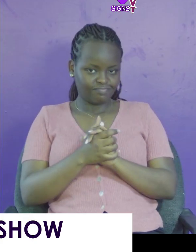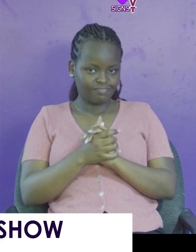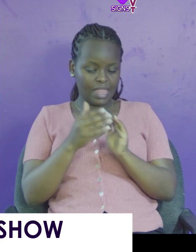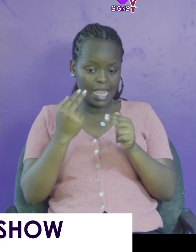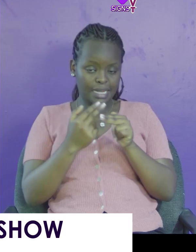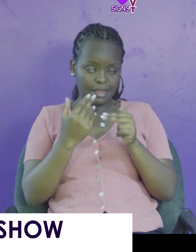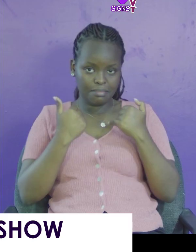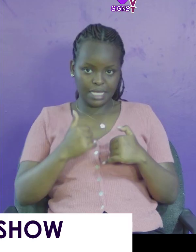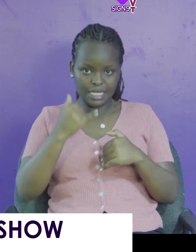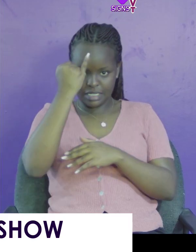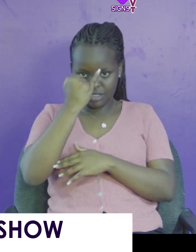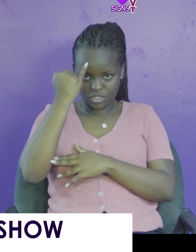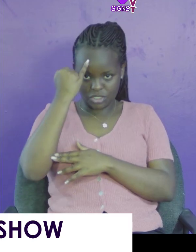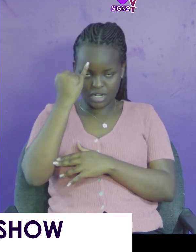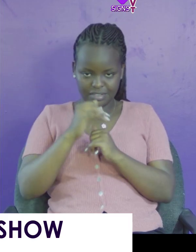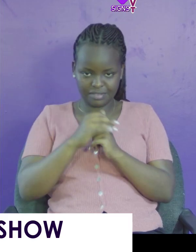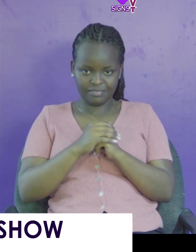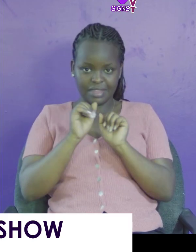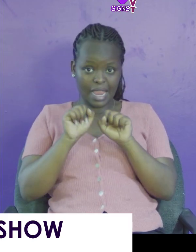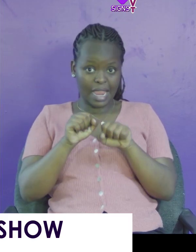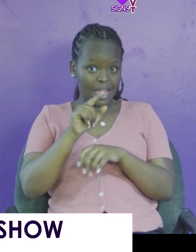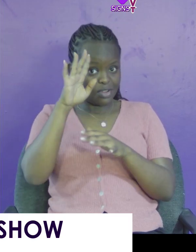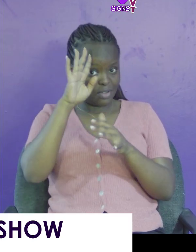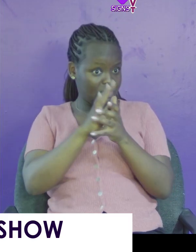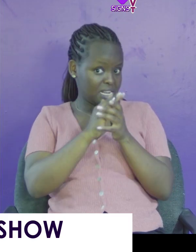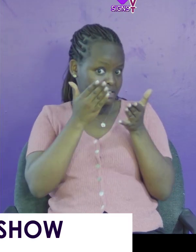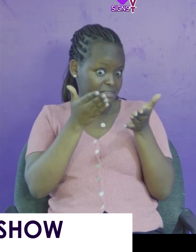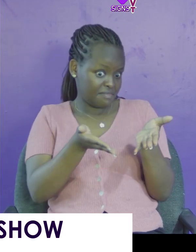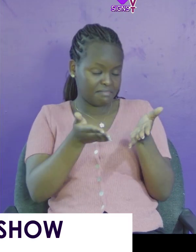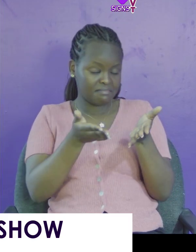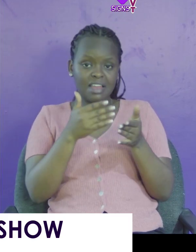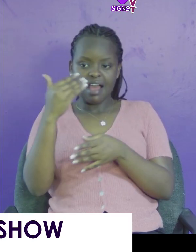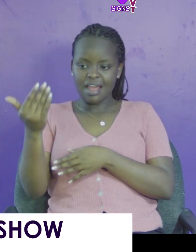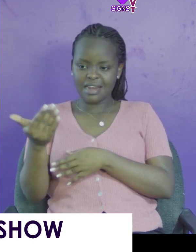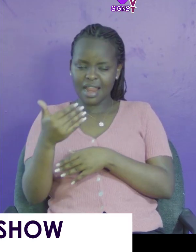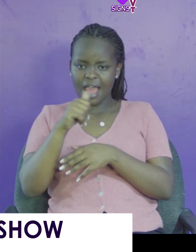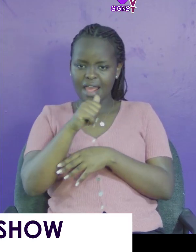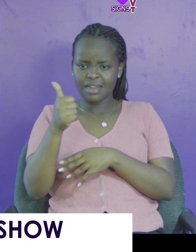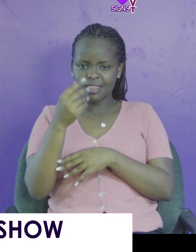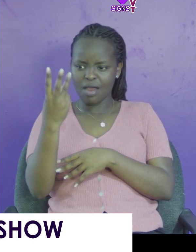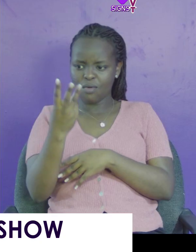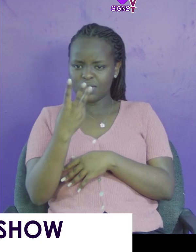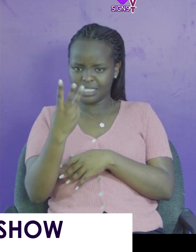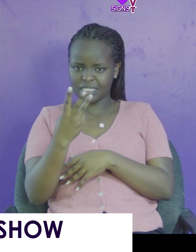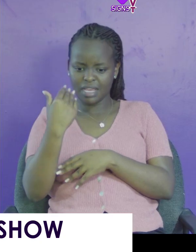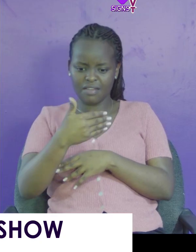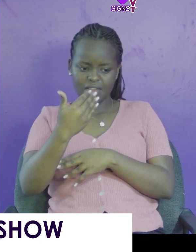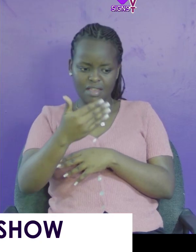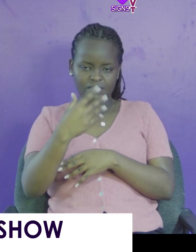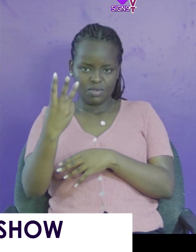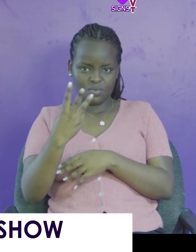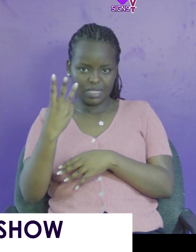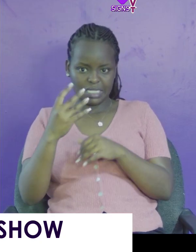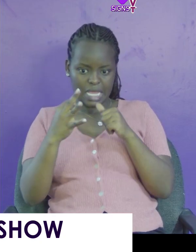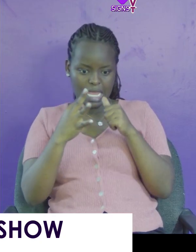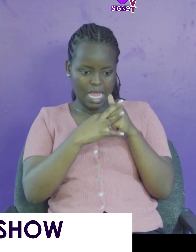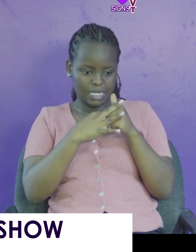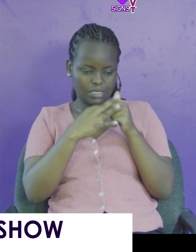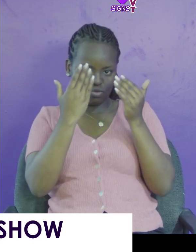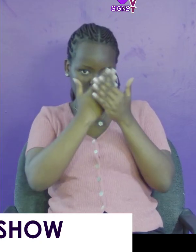is Jonah Simba. Can you believe it? It's another Wednesday. Every Wednesday, 8 p.m.,